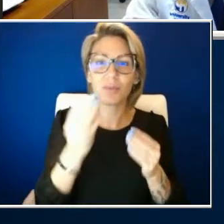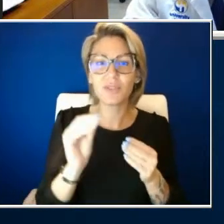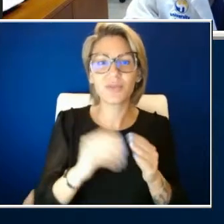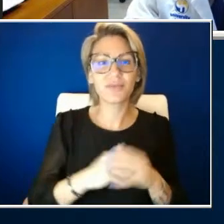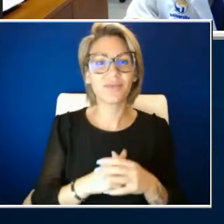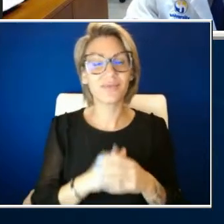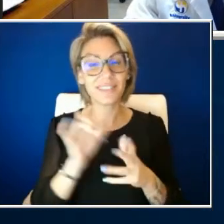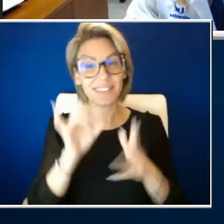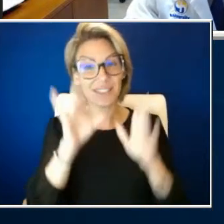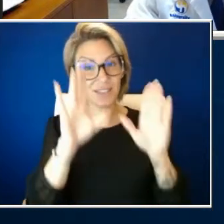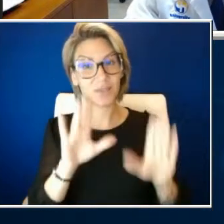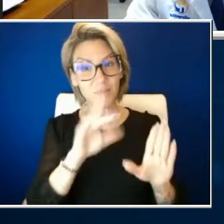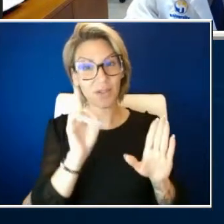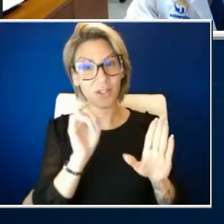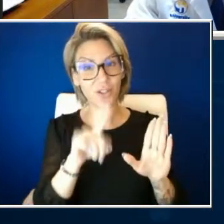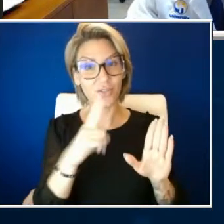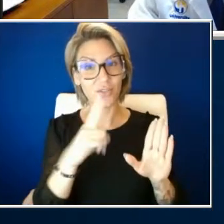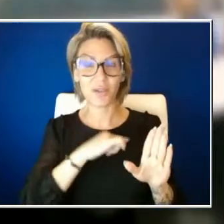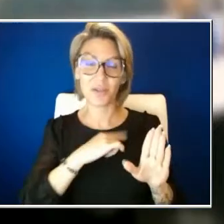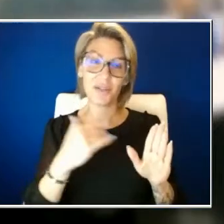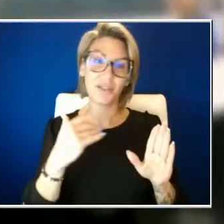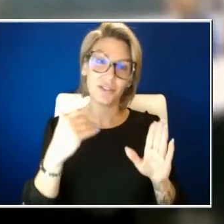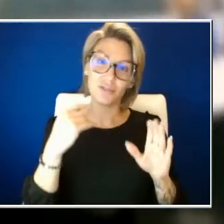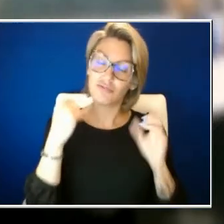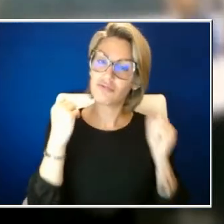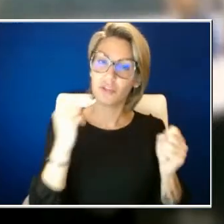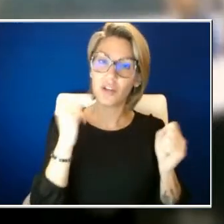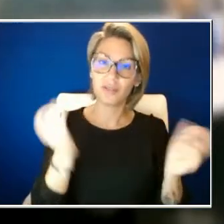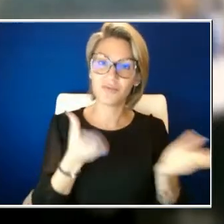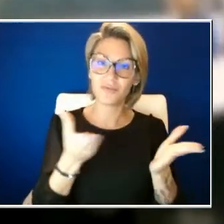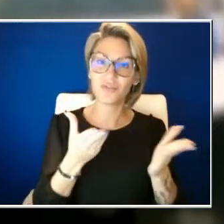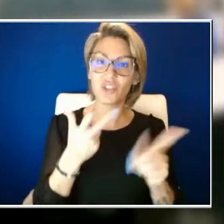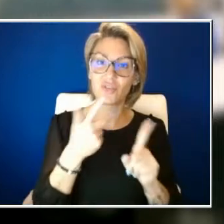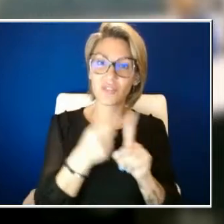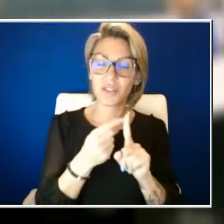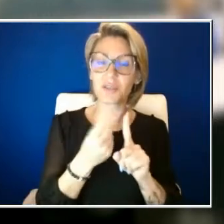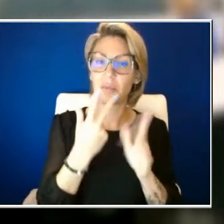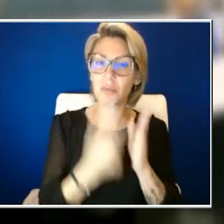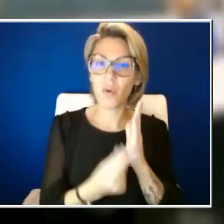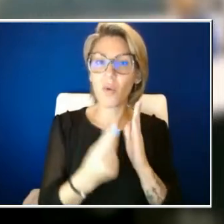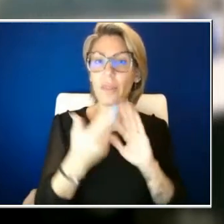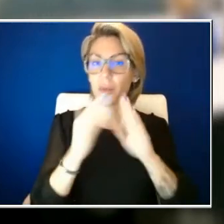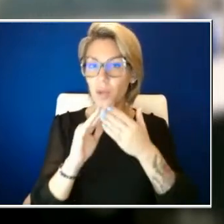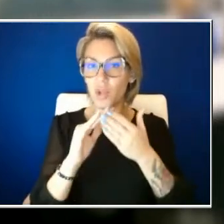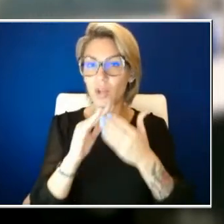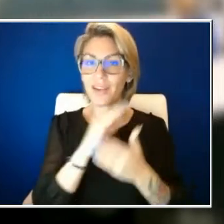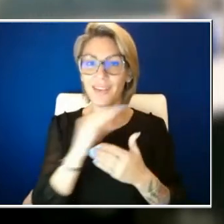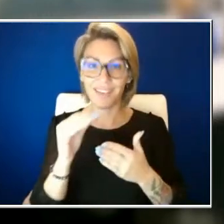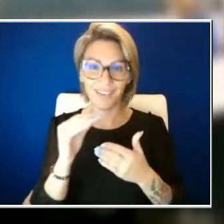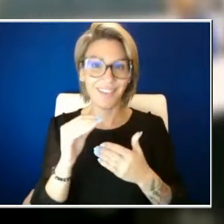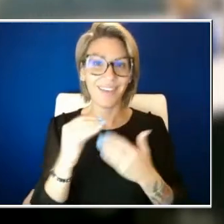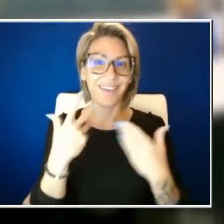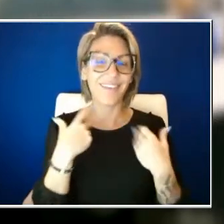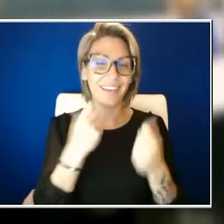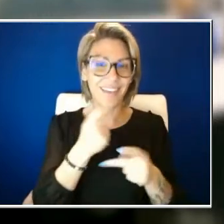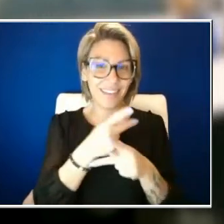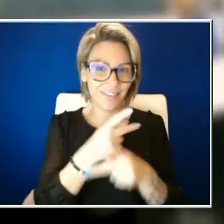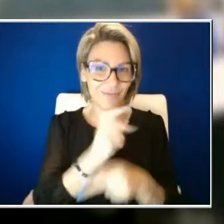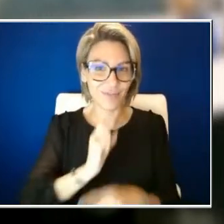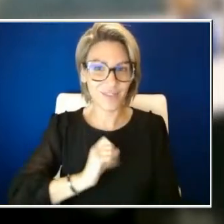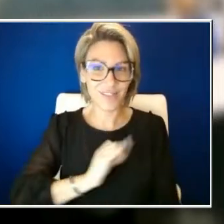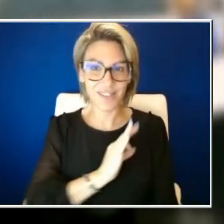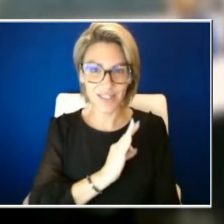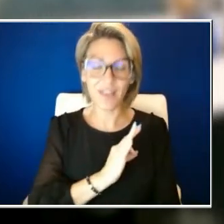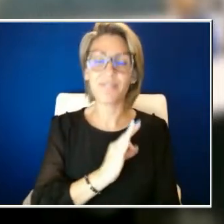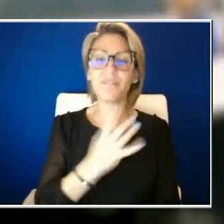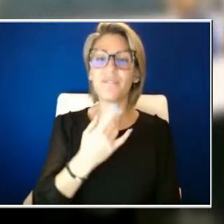That's a great question. We very strongly encourage vaccination, both in our communities and, of course, for our healthcare staff.